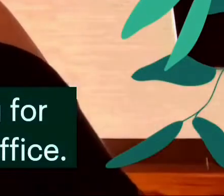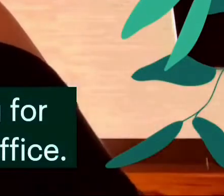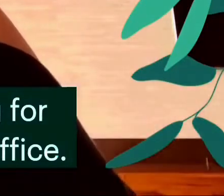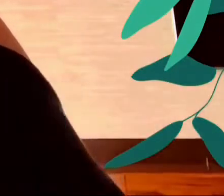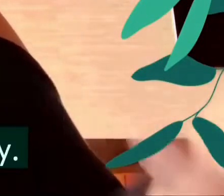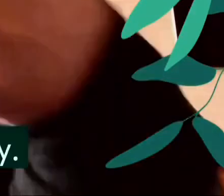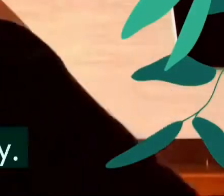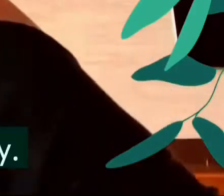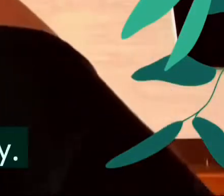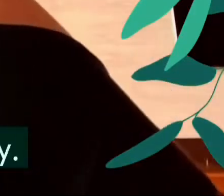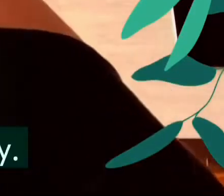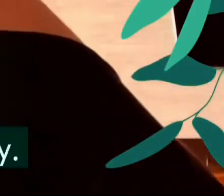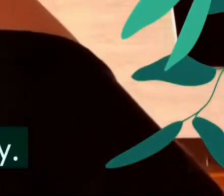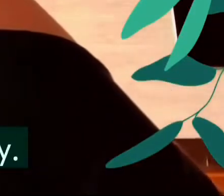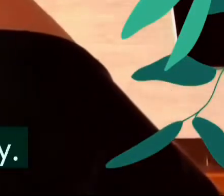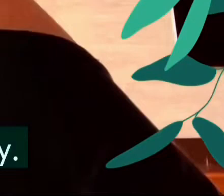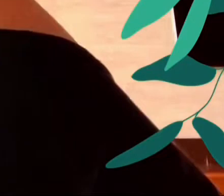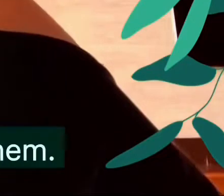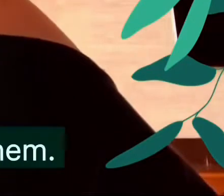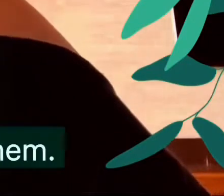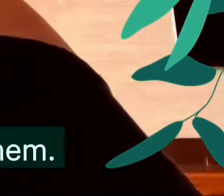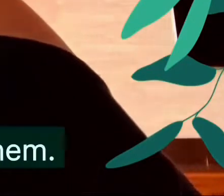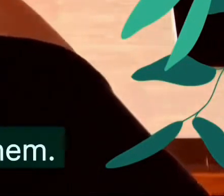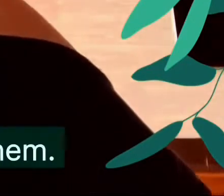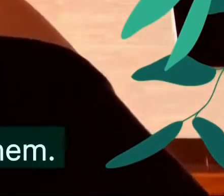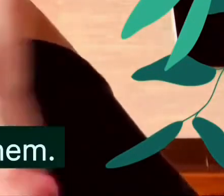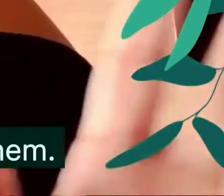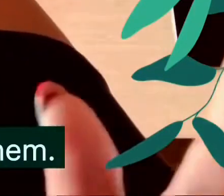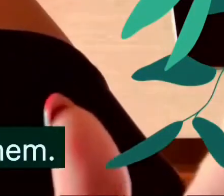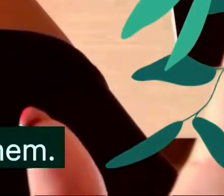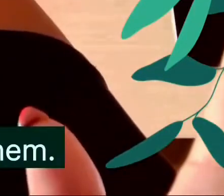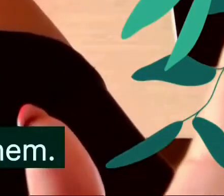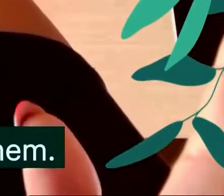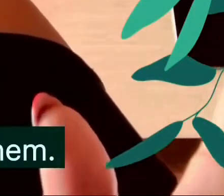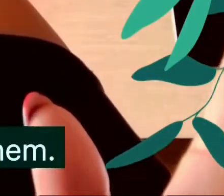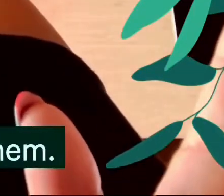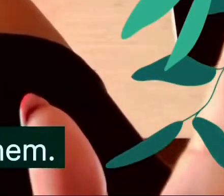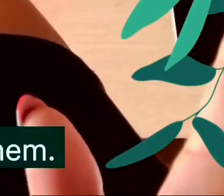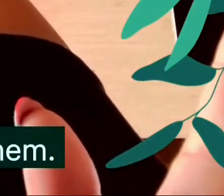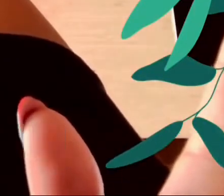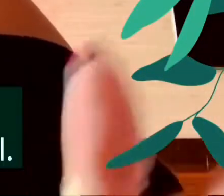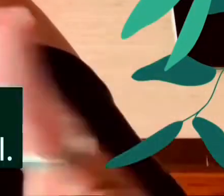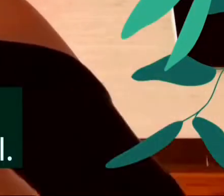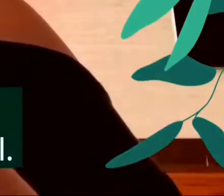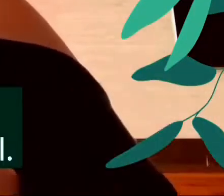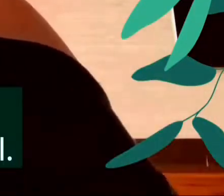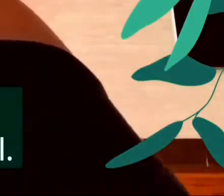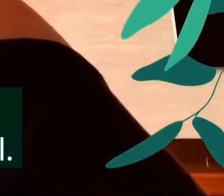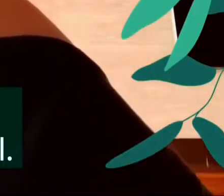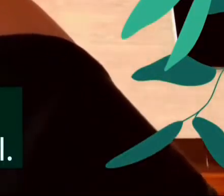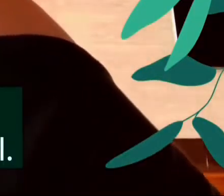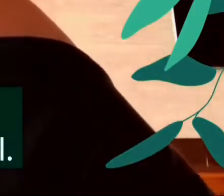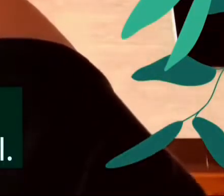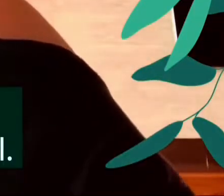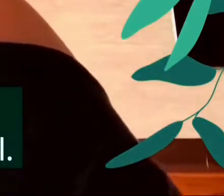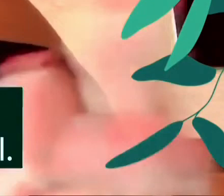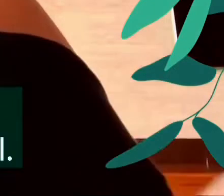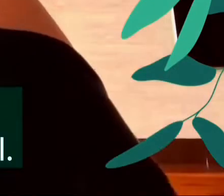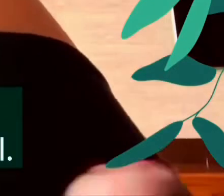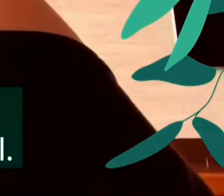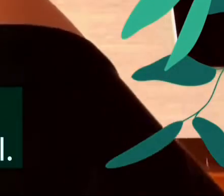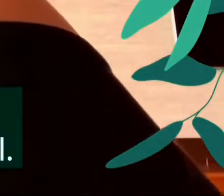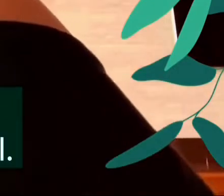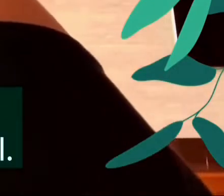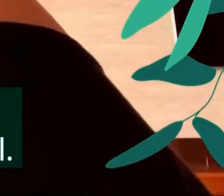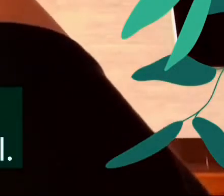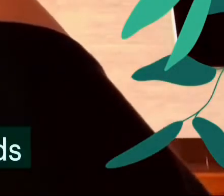from office and reclaiming our time, honey, and raising all the babies, all of them, and forming cooperatives and coaxing food